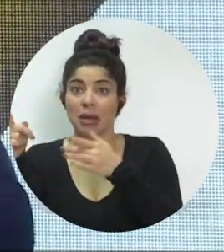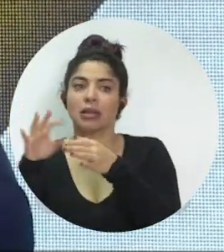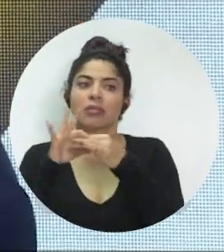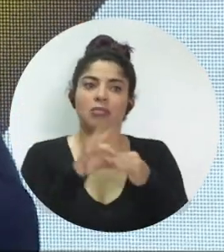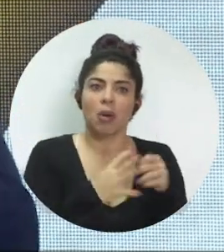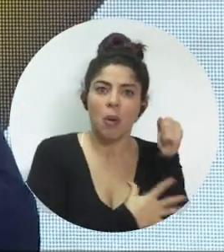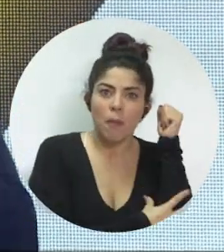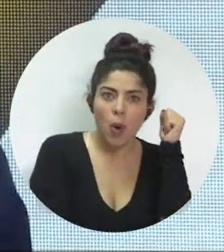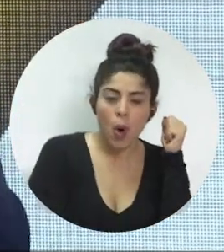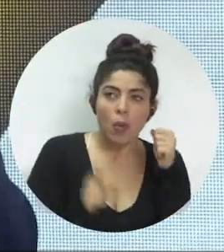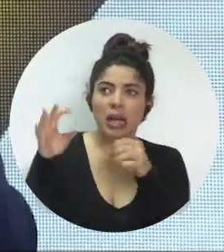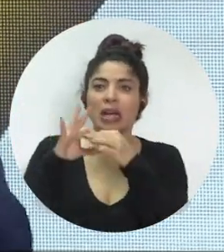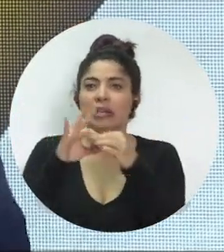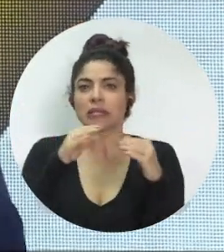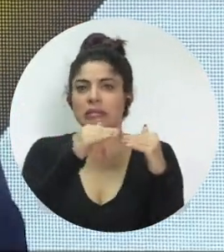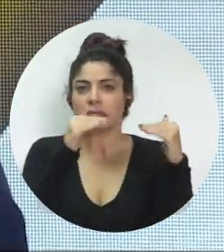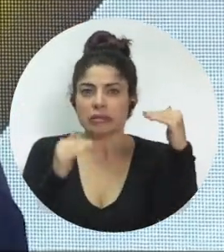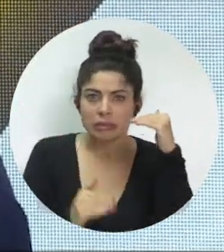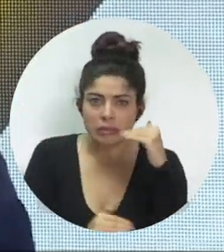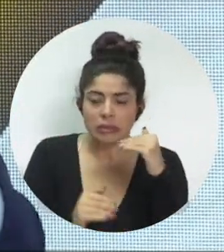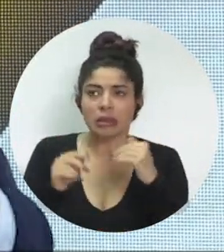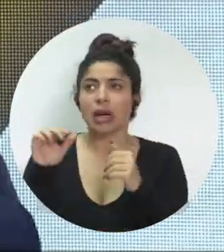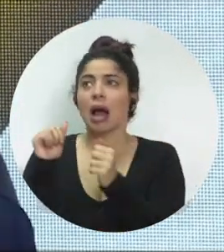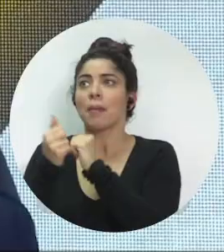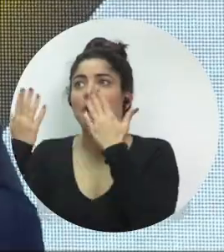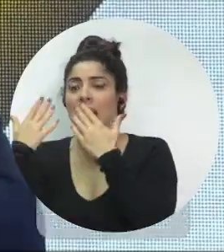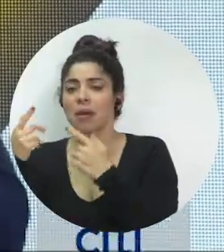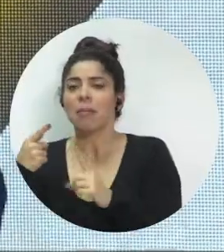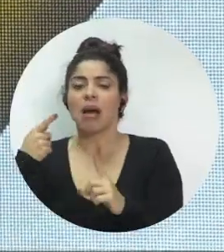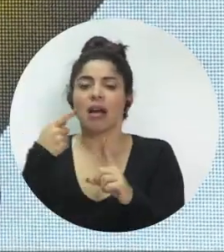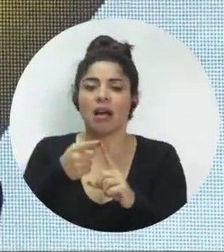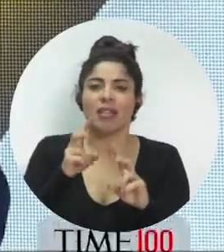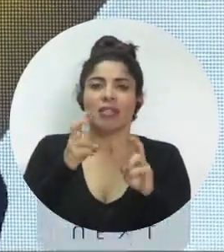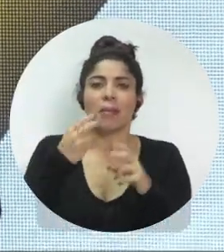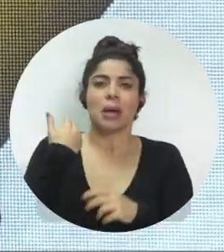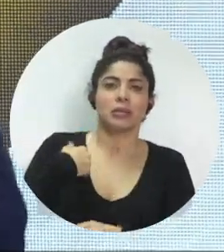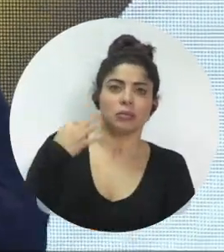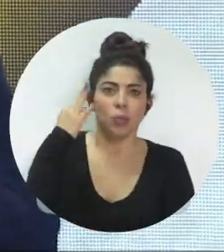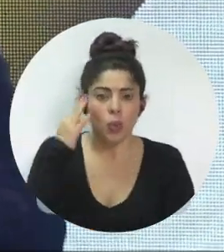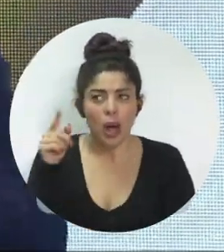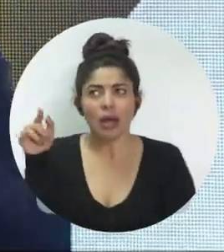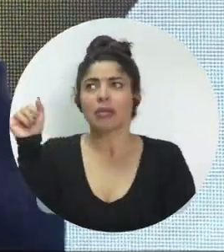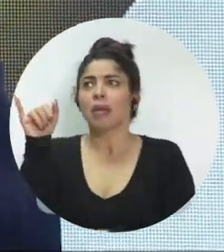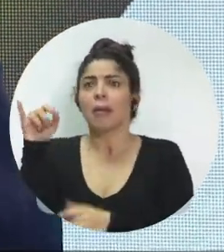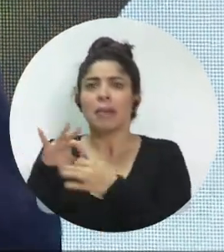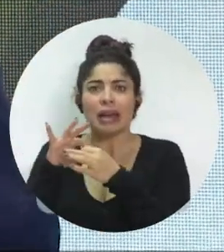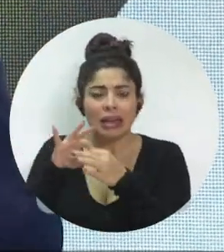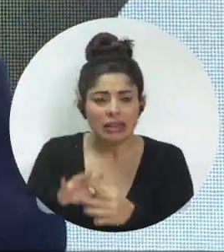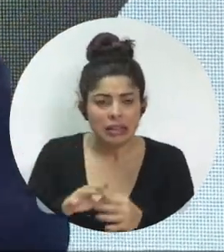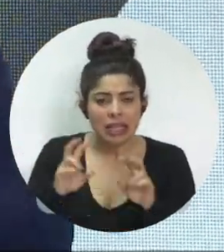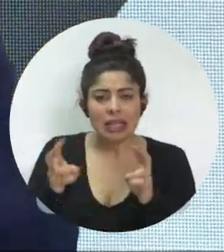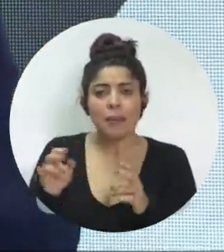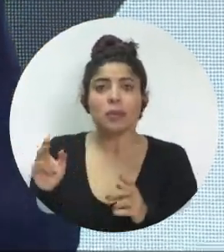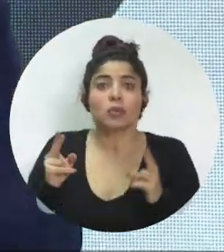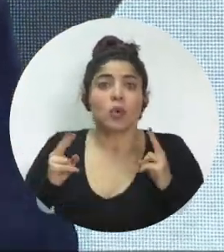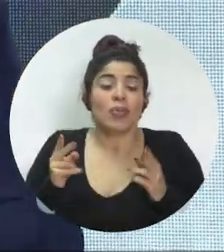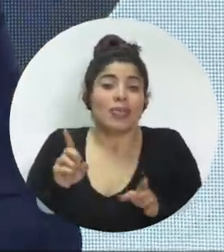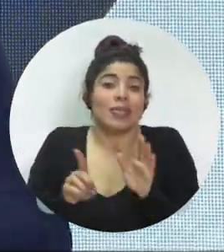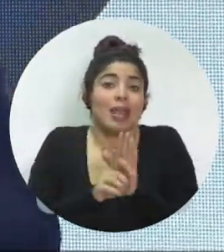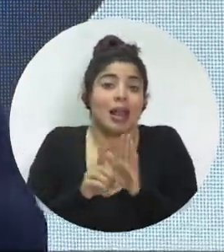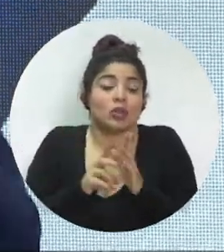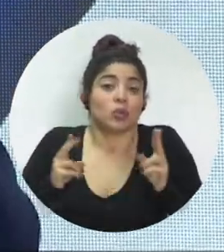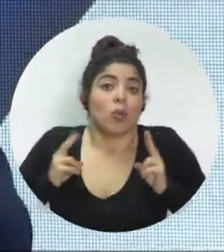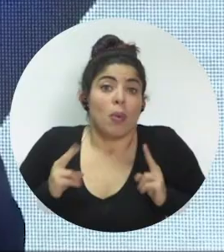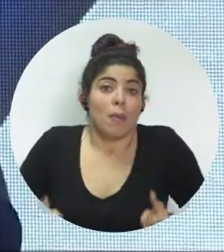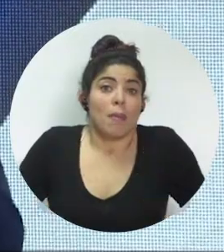In what sense? Climate change is related to poverty. It's related to inequality. It's related to topics about